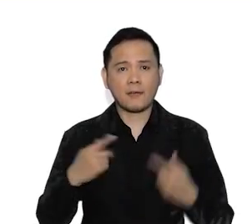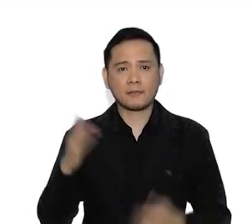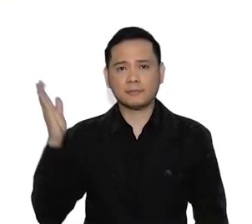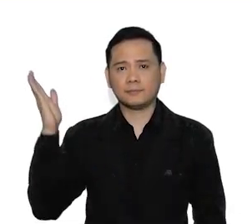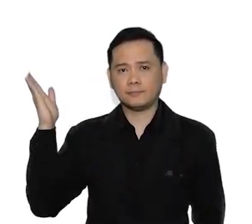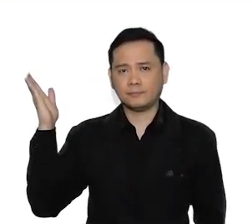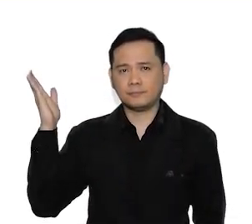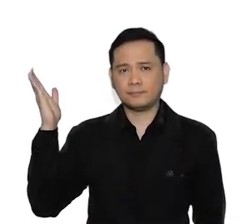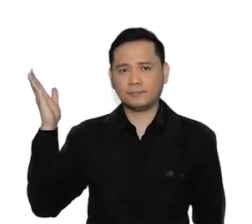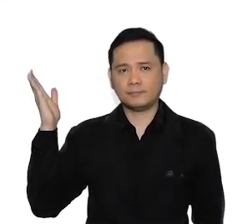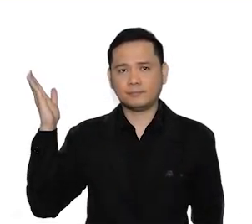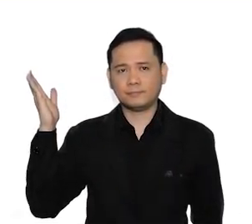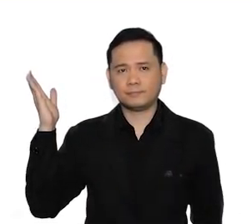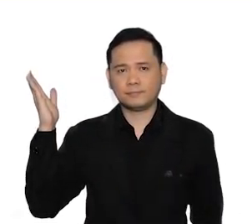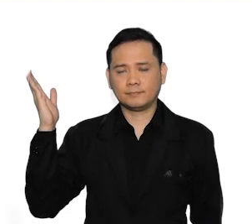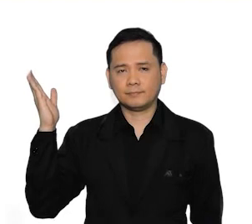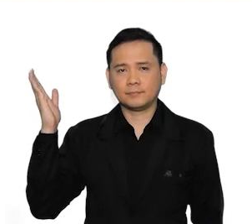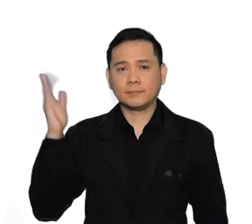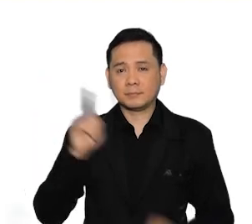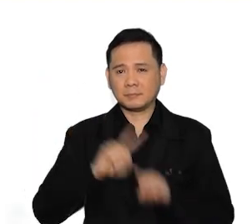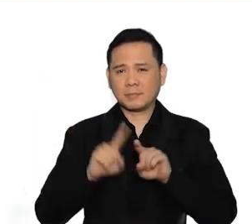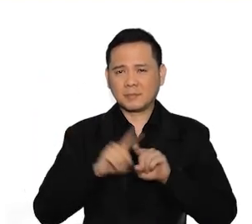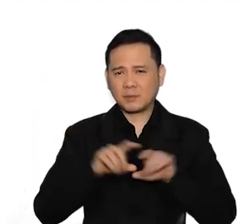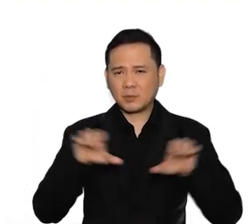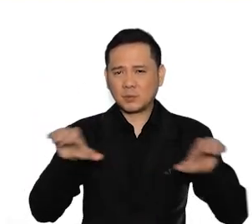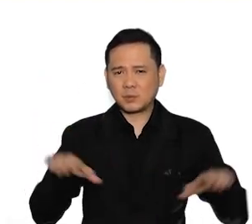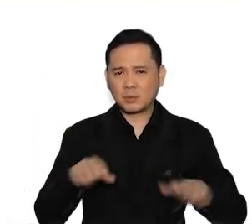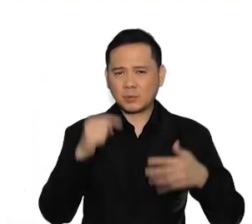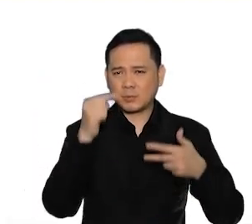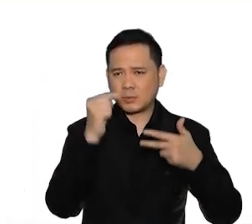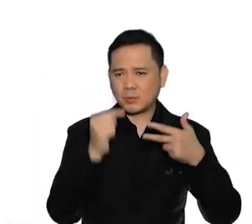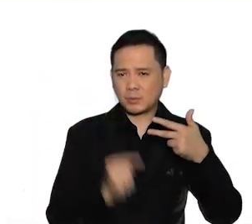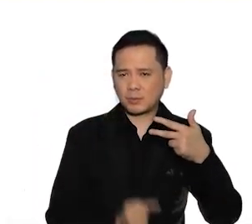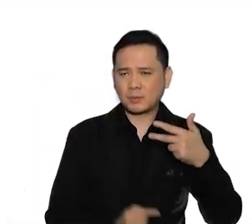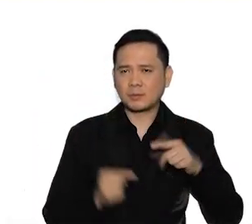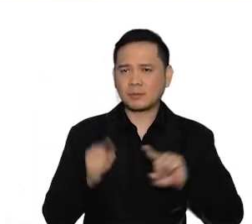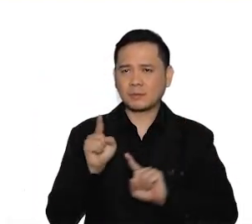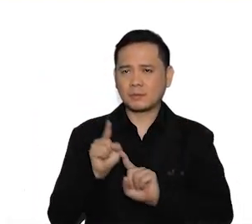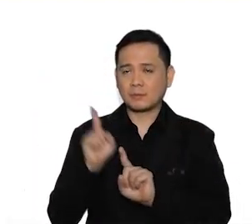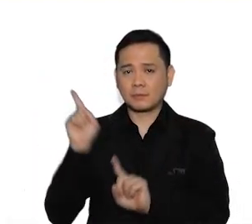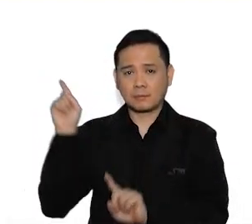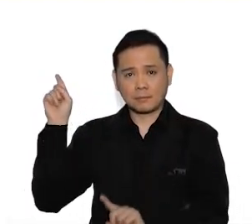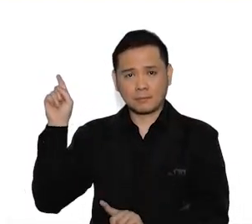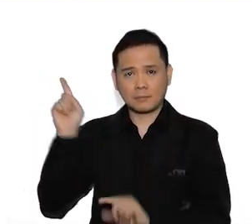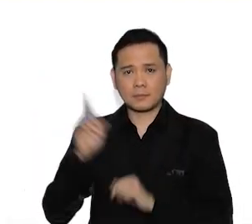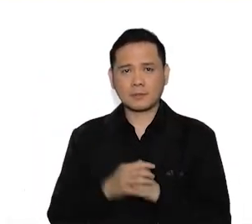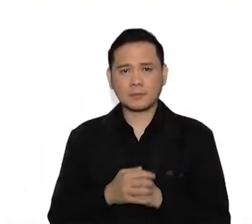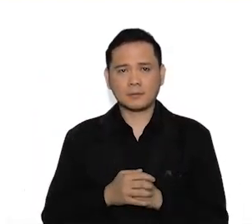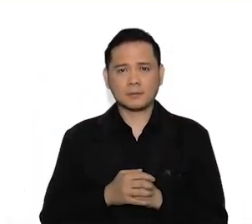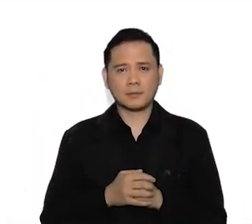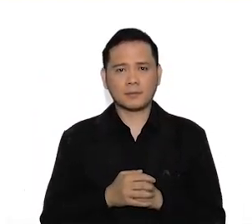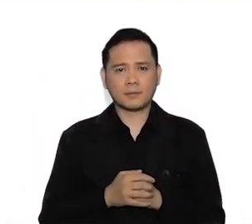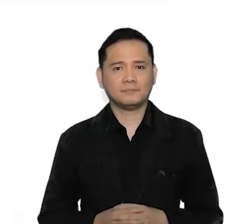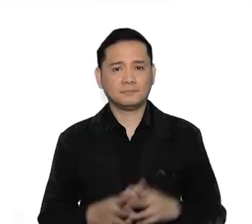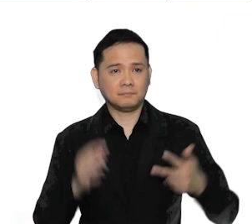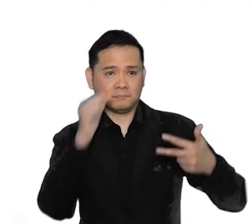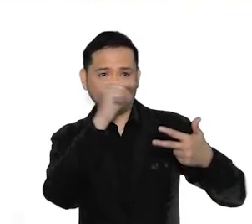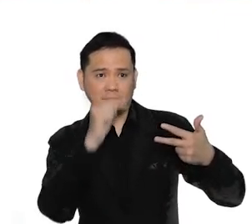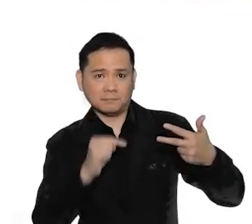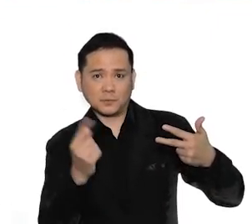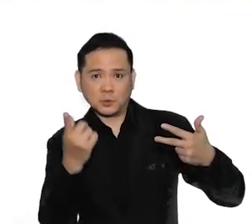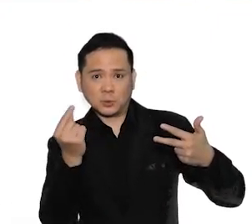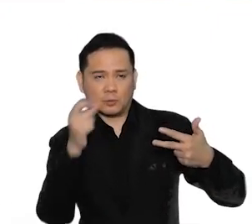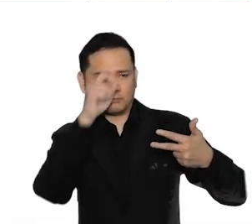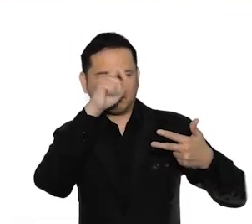happens once the National Expenditure Program or the General Appropriations Act have been released. These